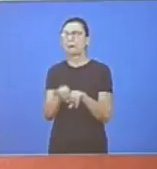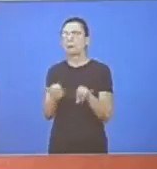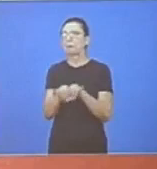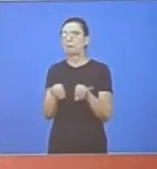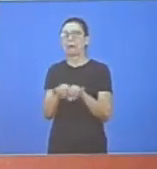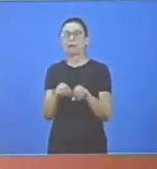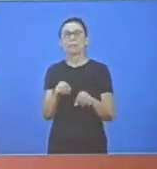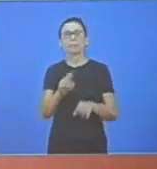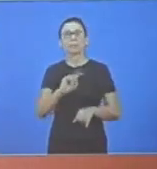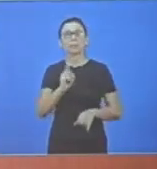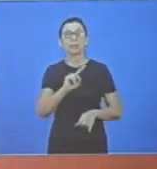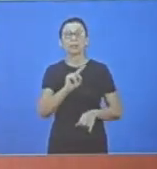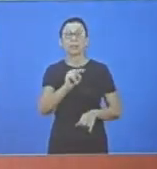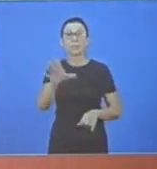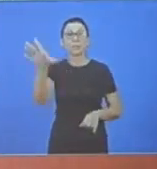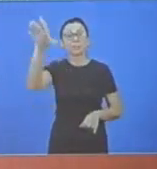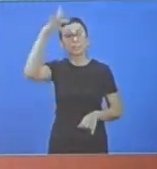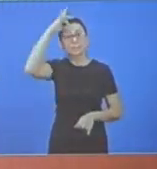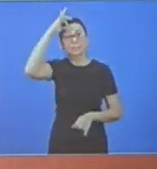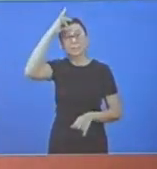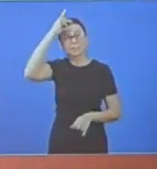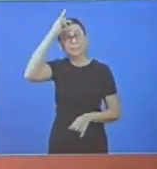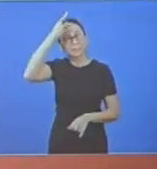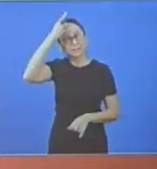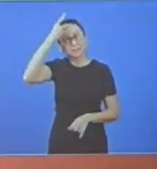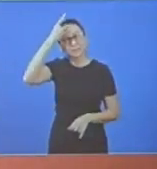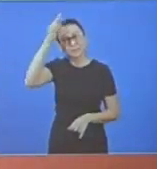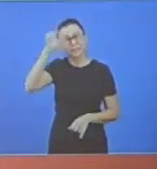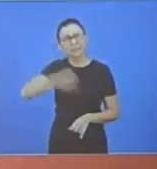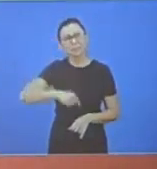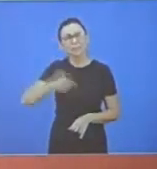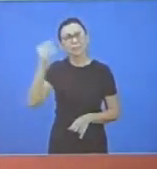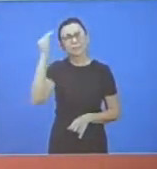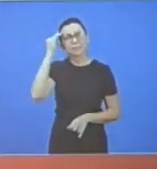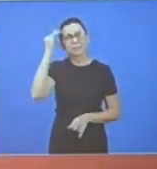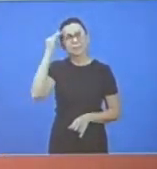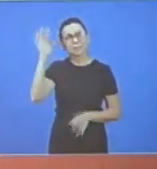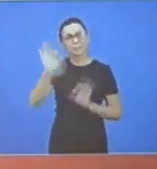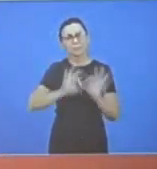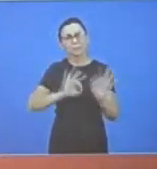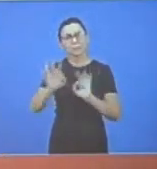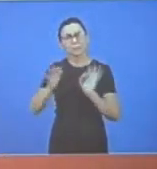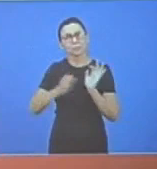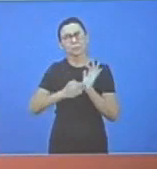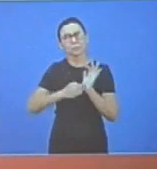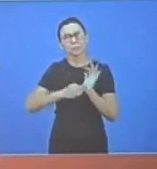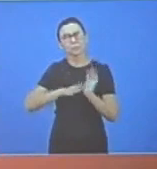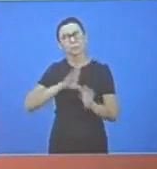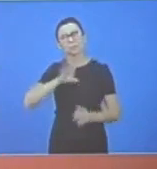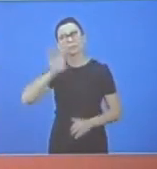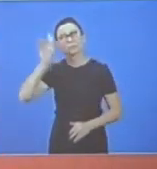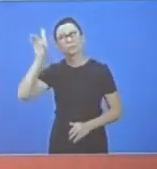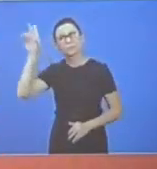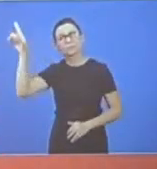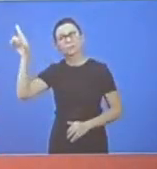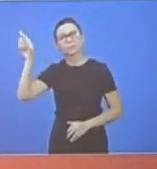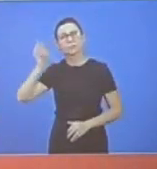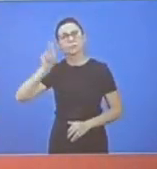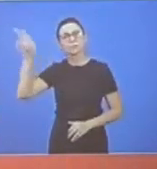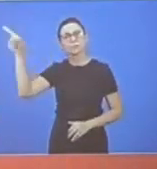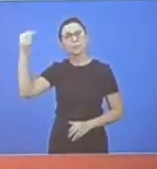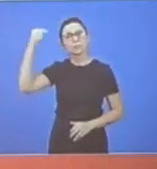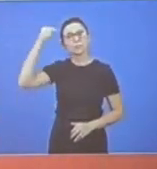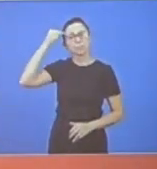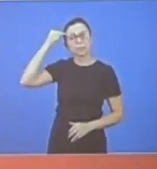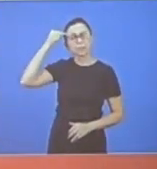minds so everybody can understand how is the project among us, what